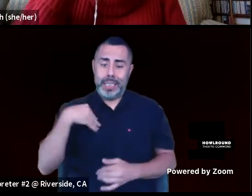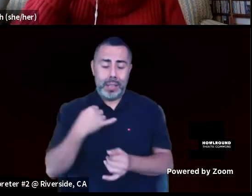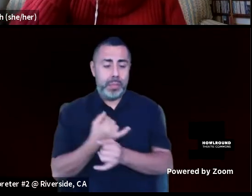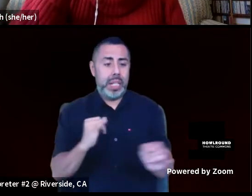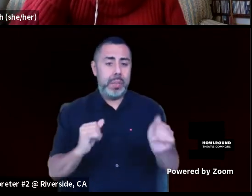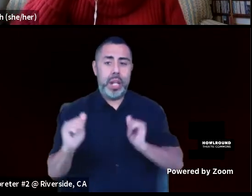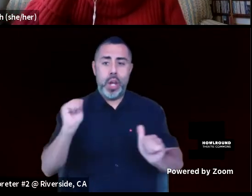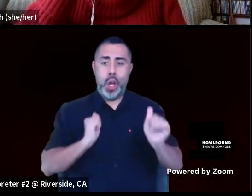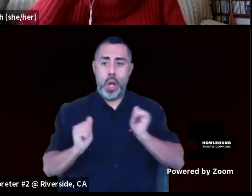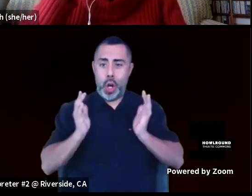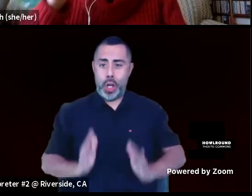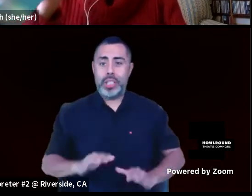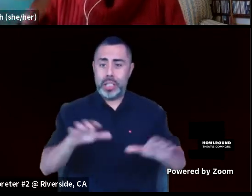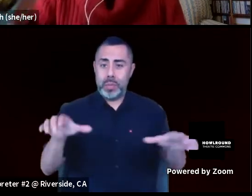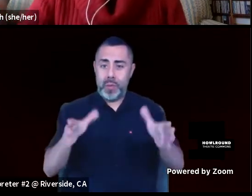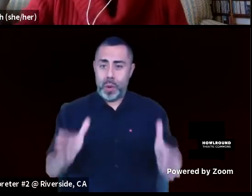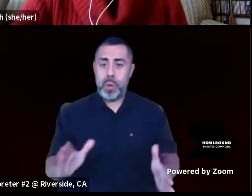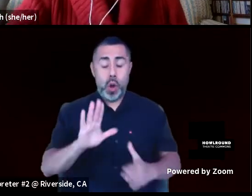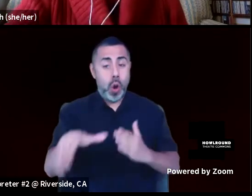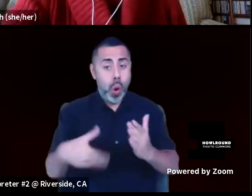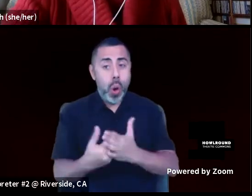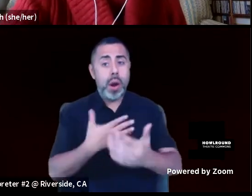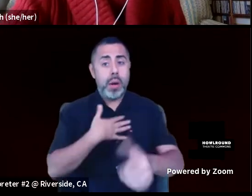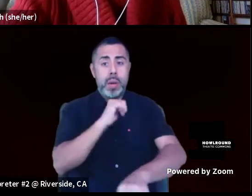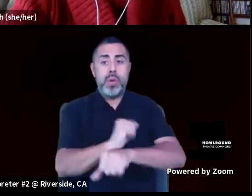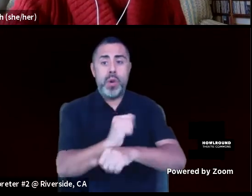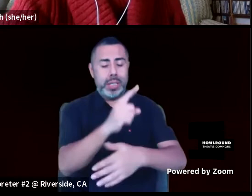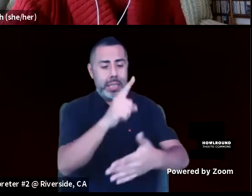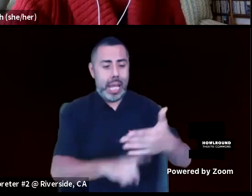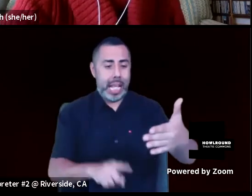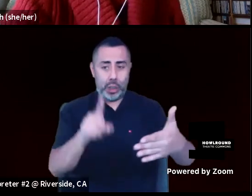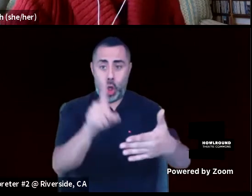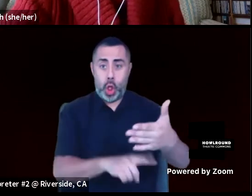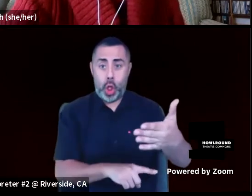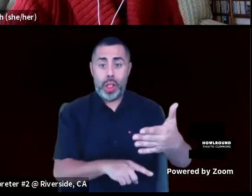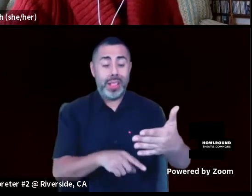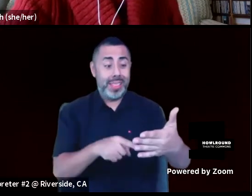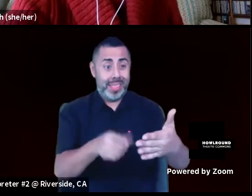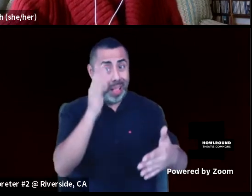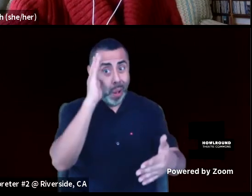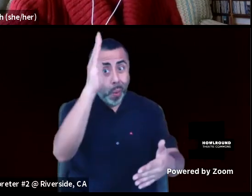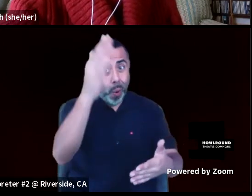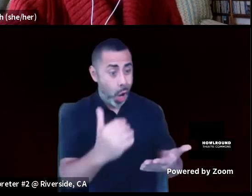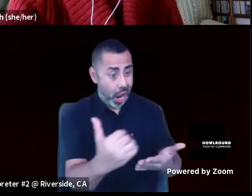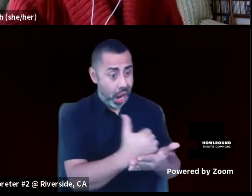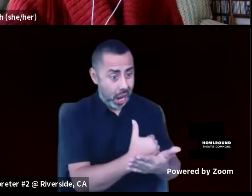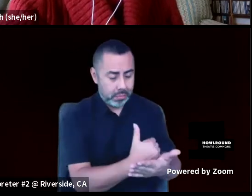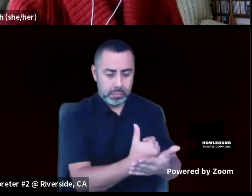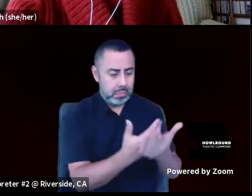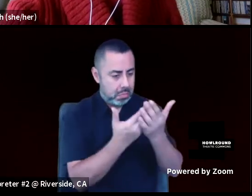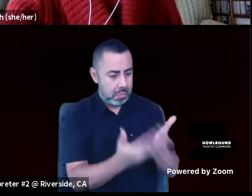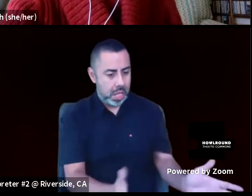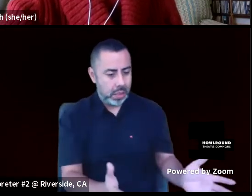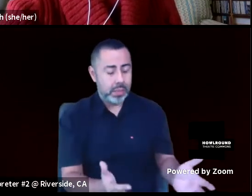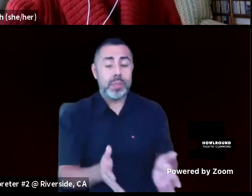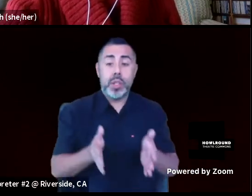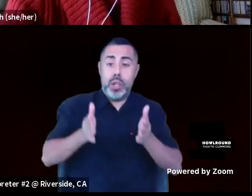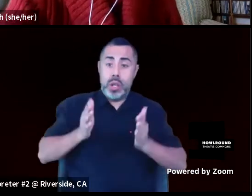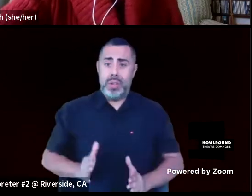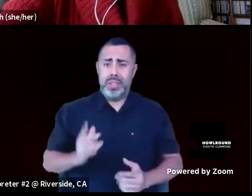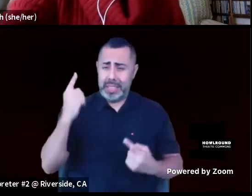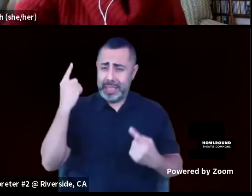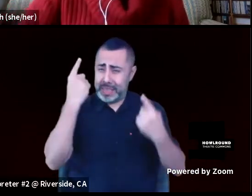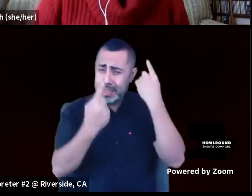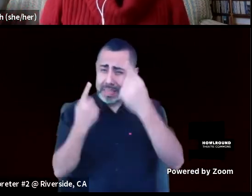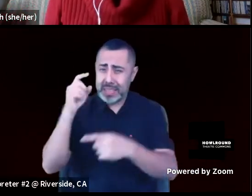gigs are canceled and the income, of course, is gone that came along with that. They're looking into SBA loans, but wondering if